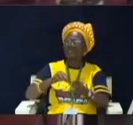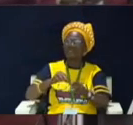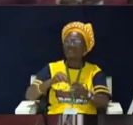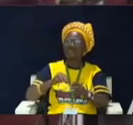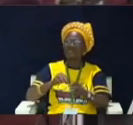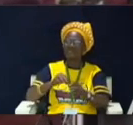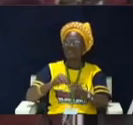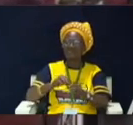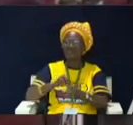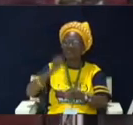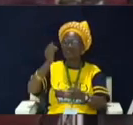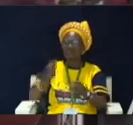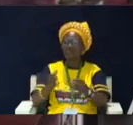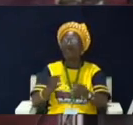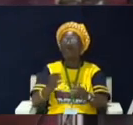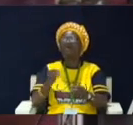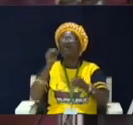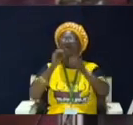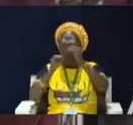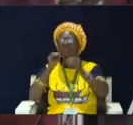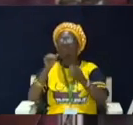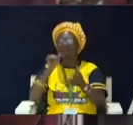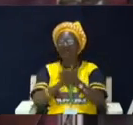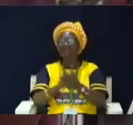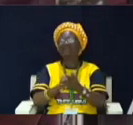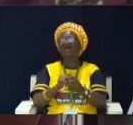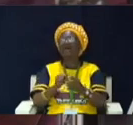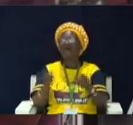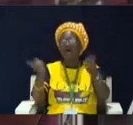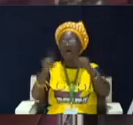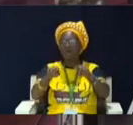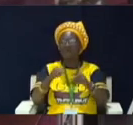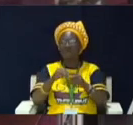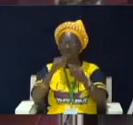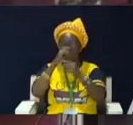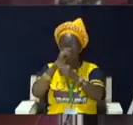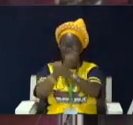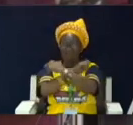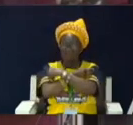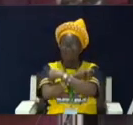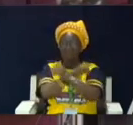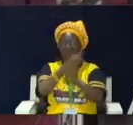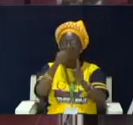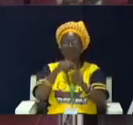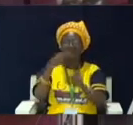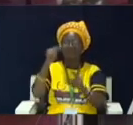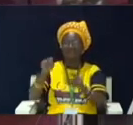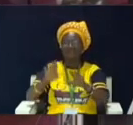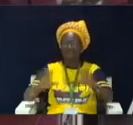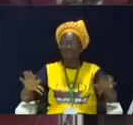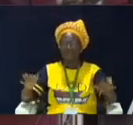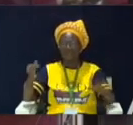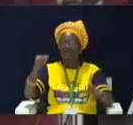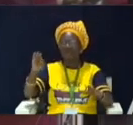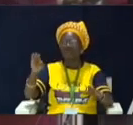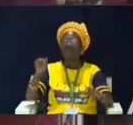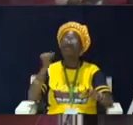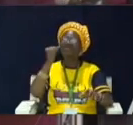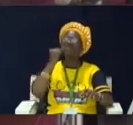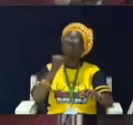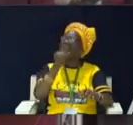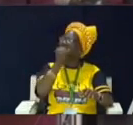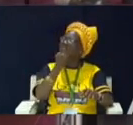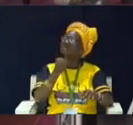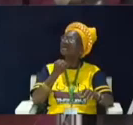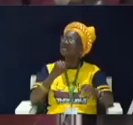happened in Egypt when the children of Israel had their own major